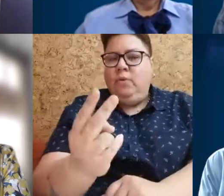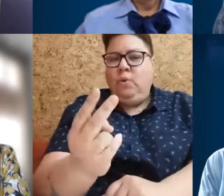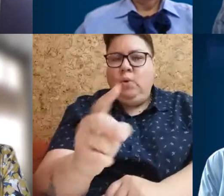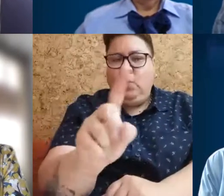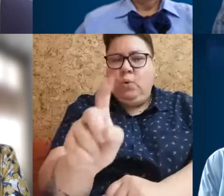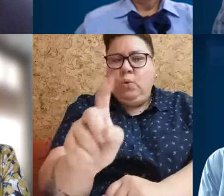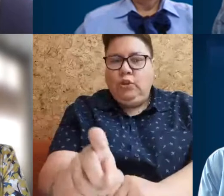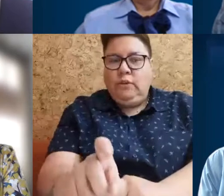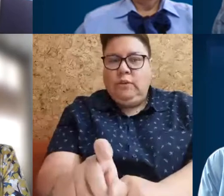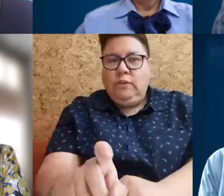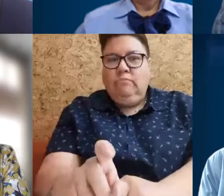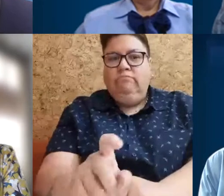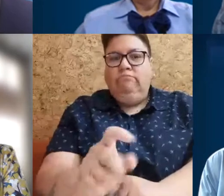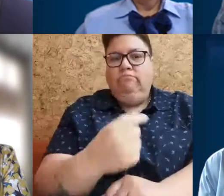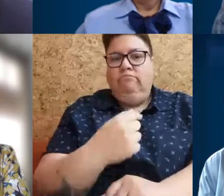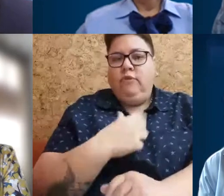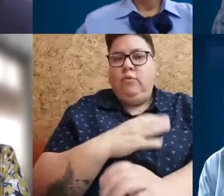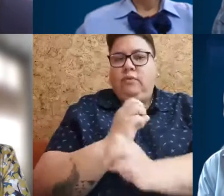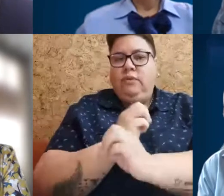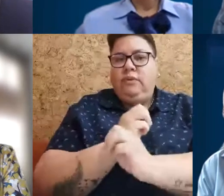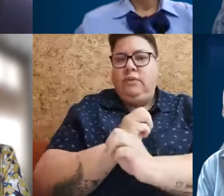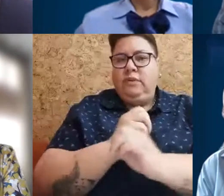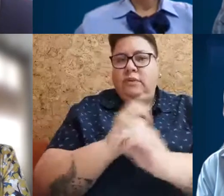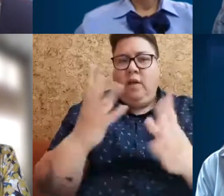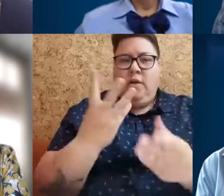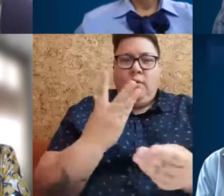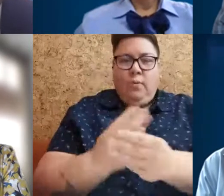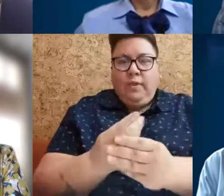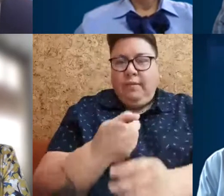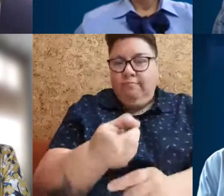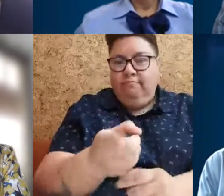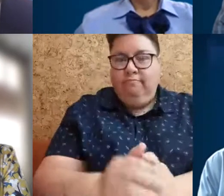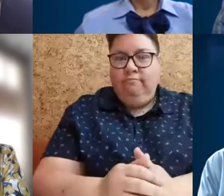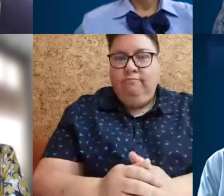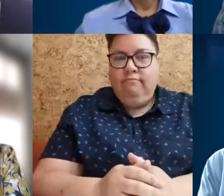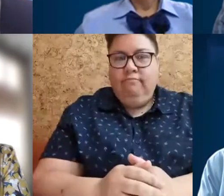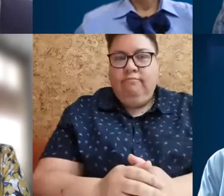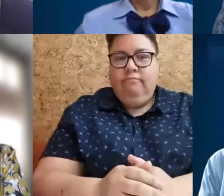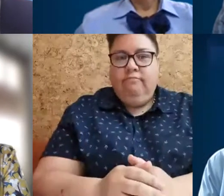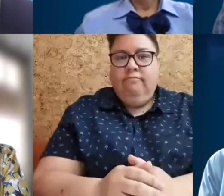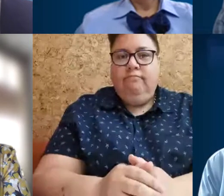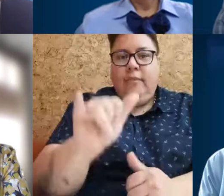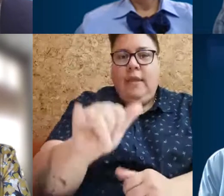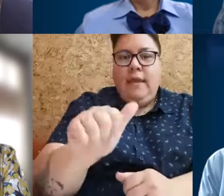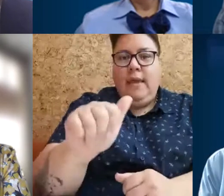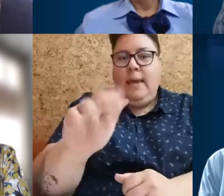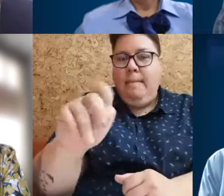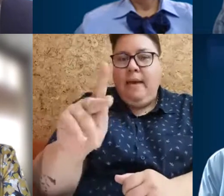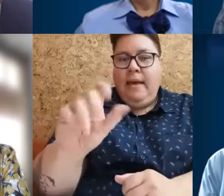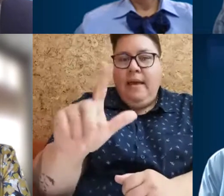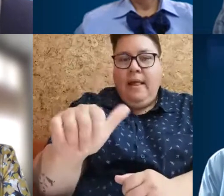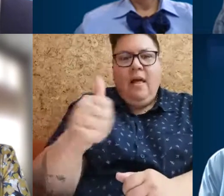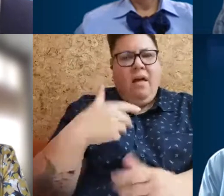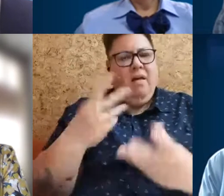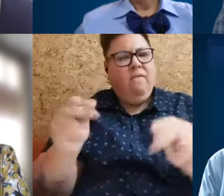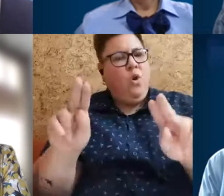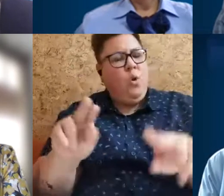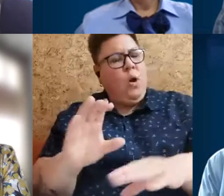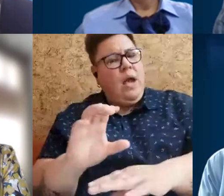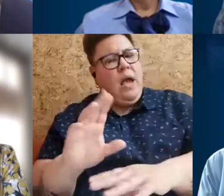will start the session off. The first one for Yamkela. We have a new company as 4